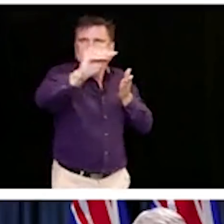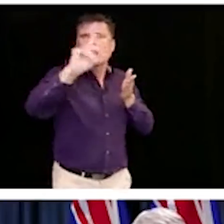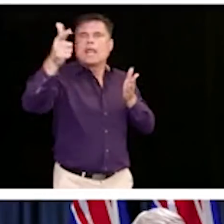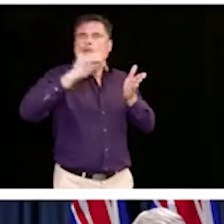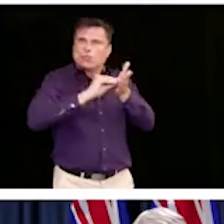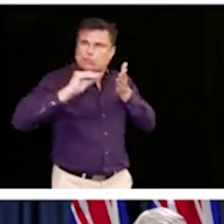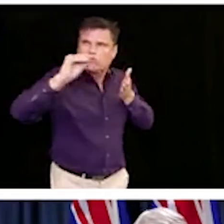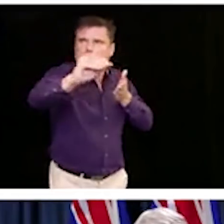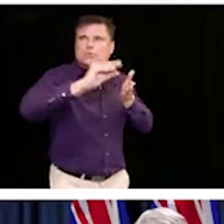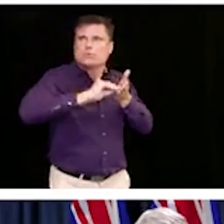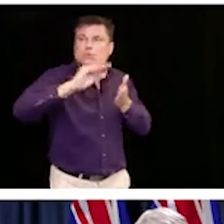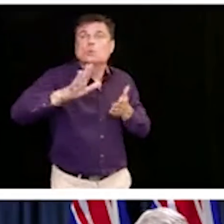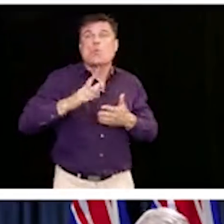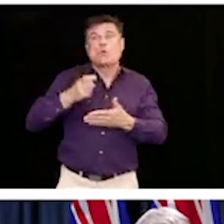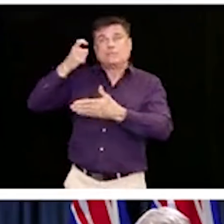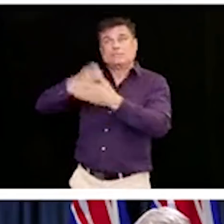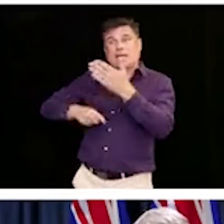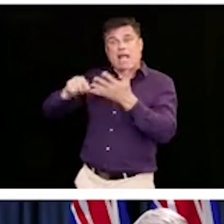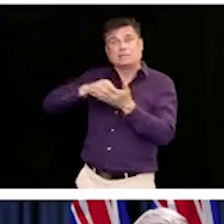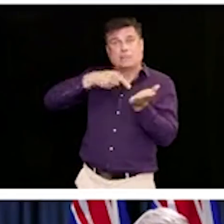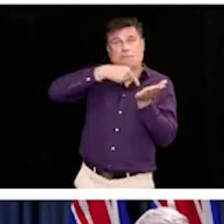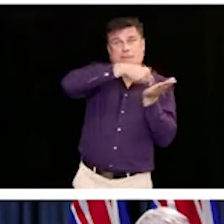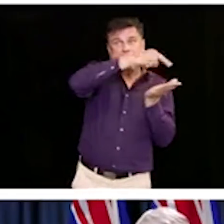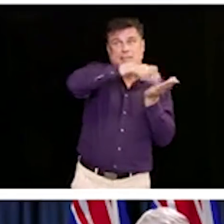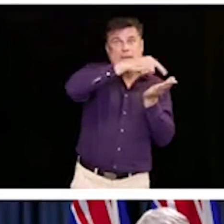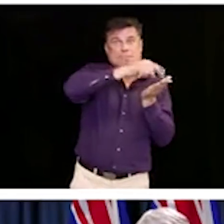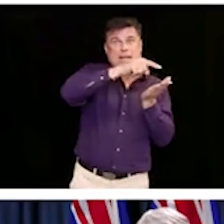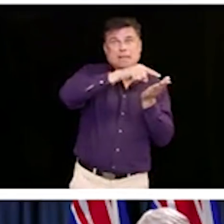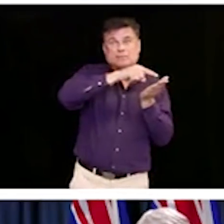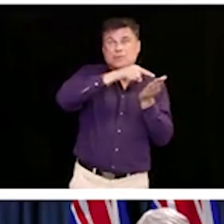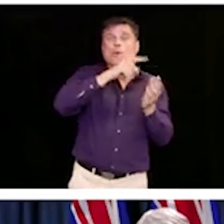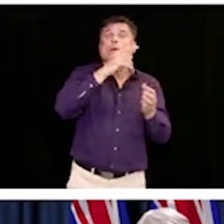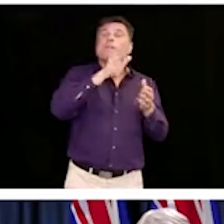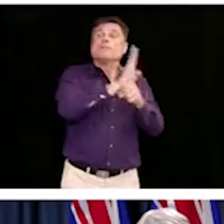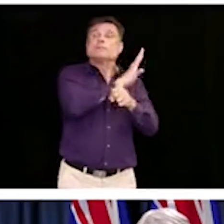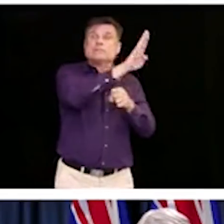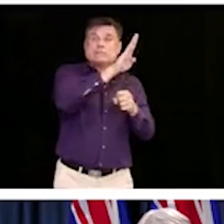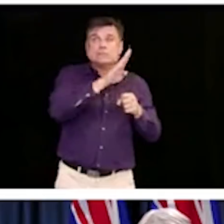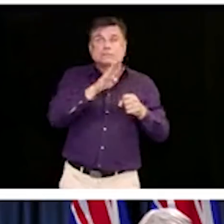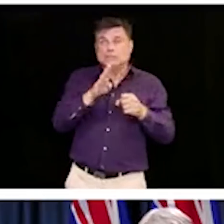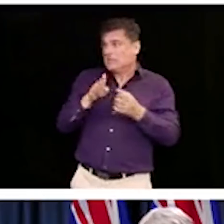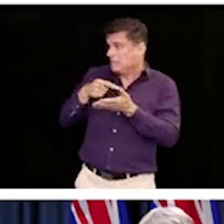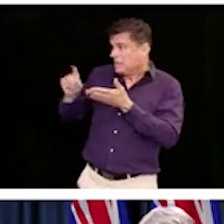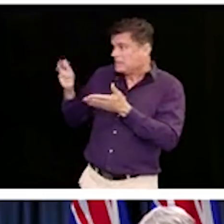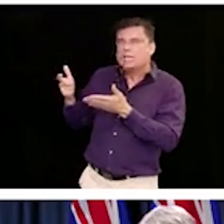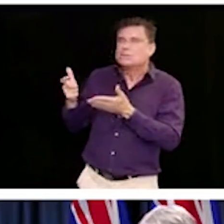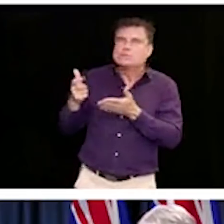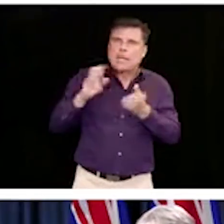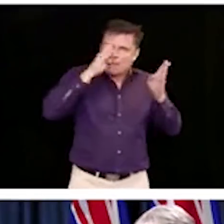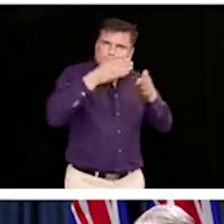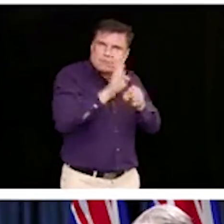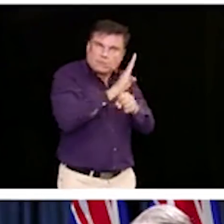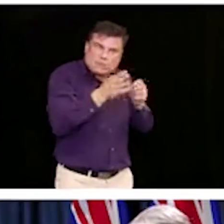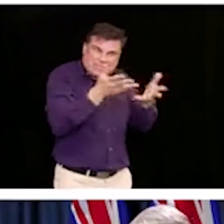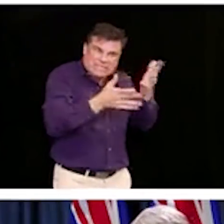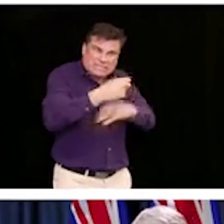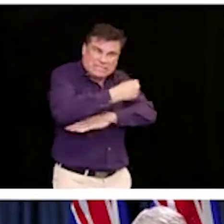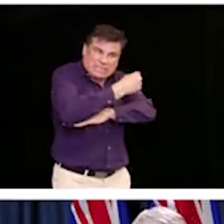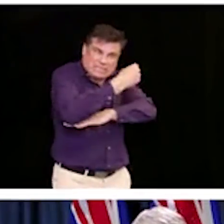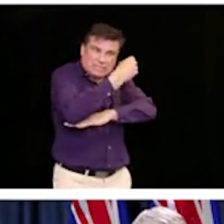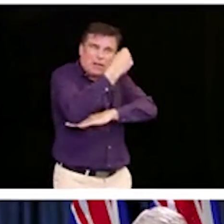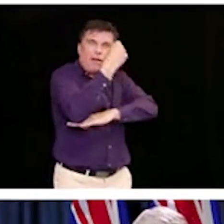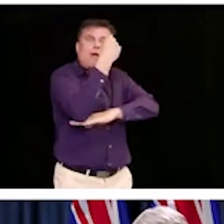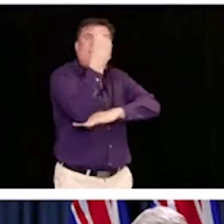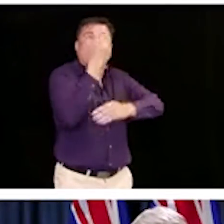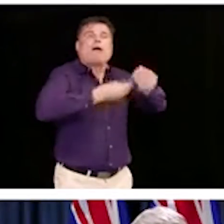tax and payment deferrals to provide cash flow to businesses and municipalities. Now, those tax and deferral